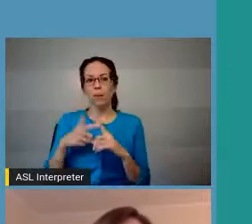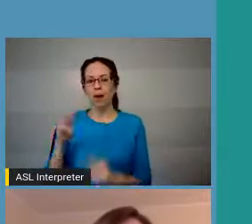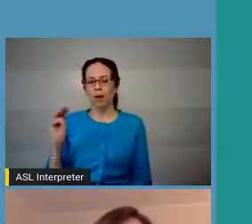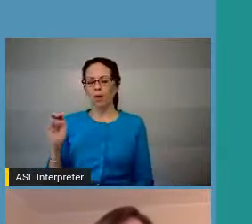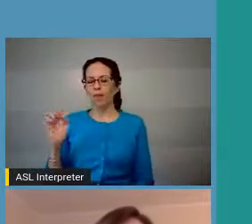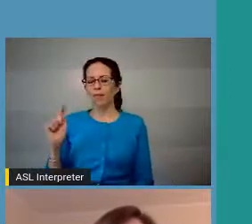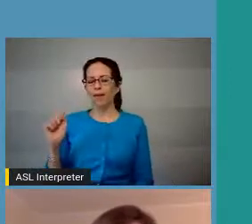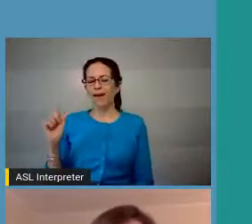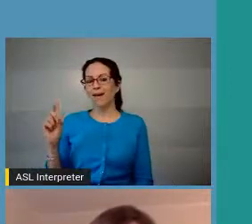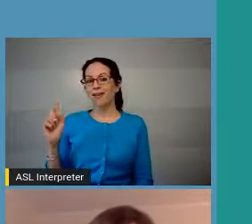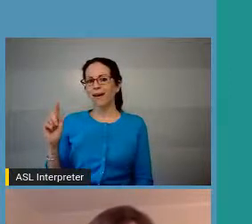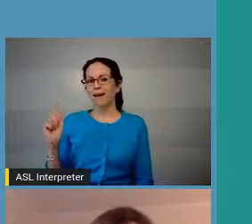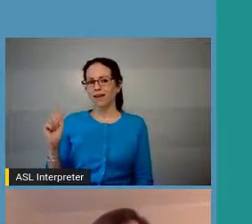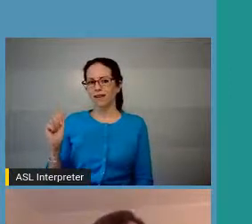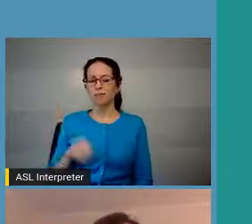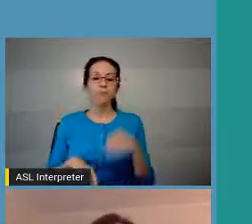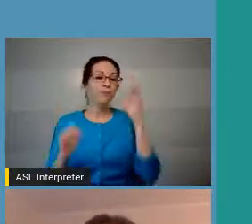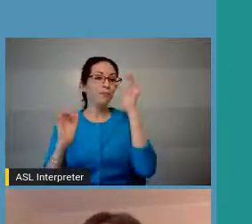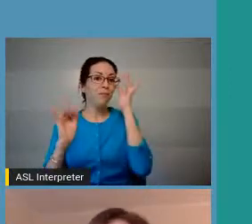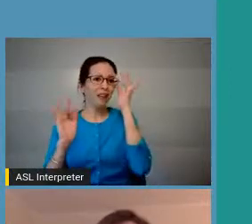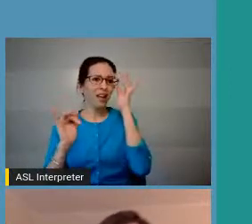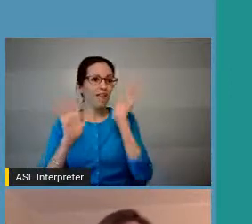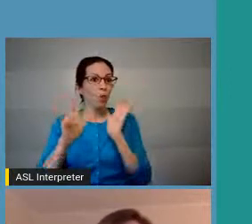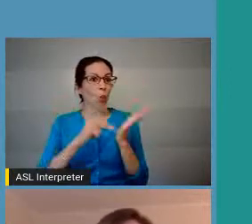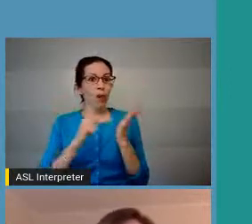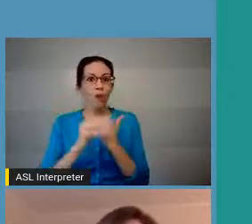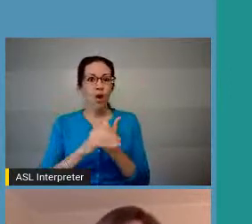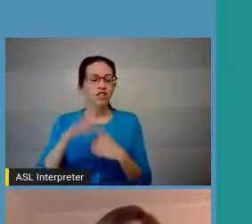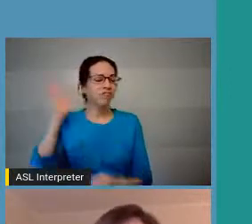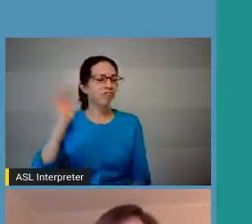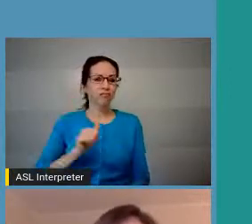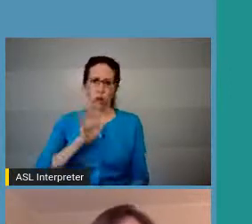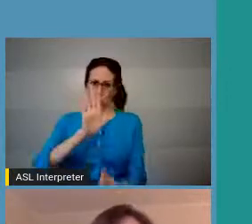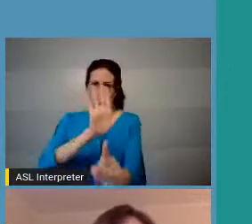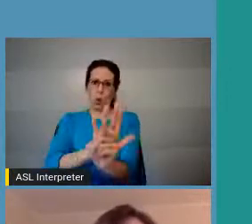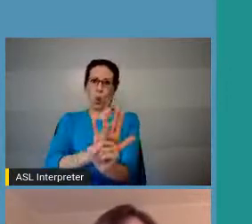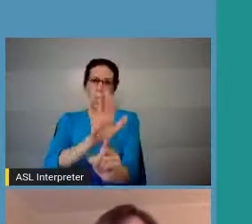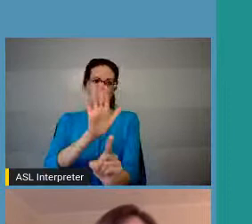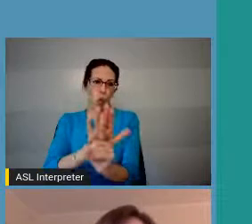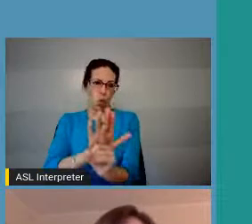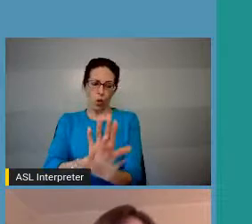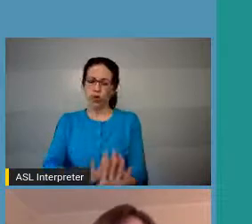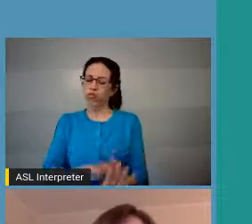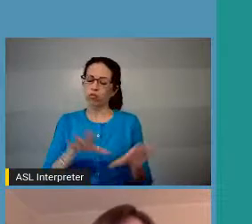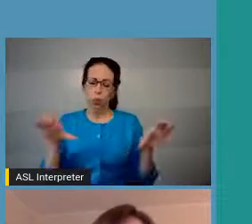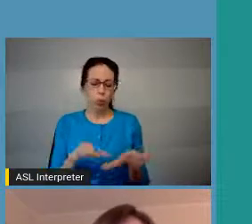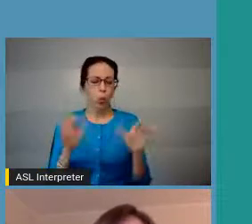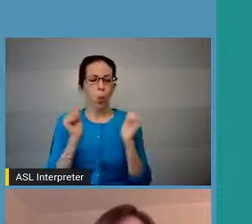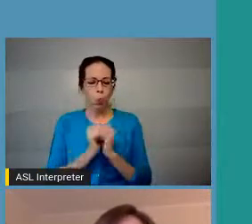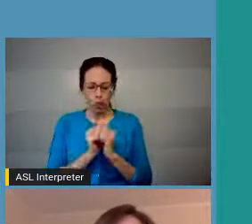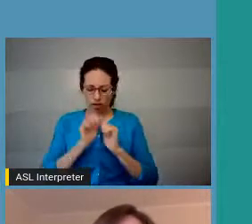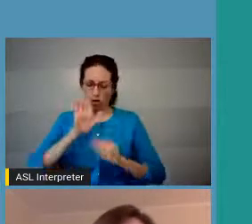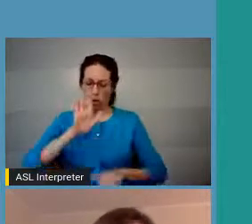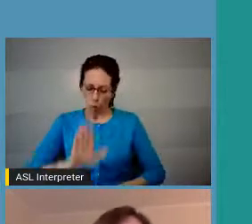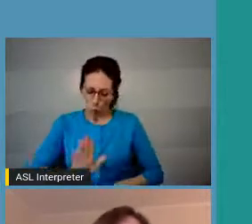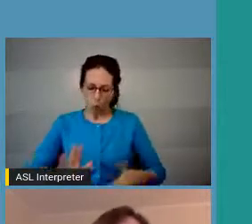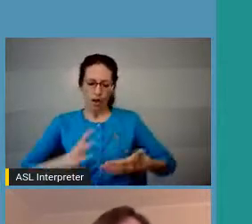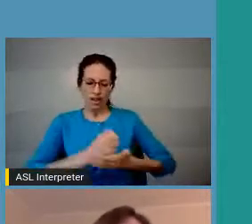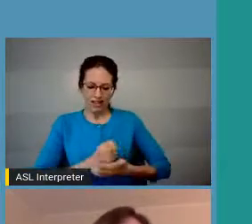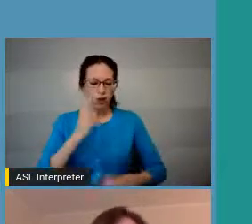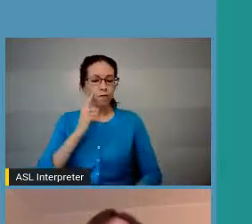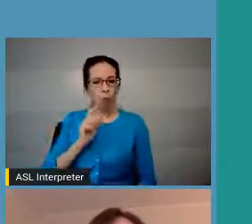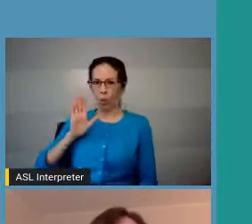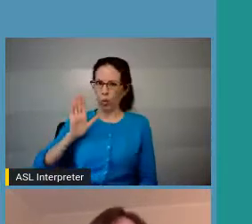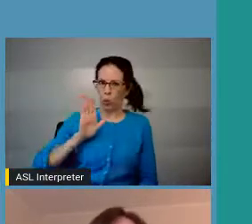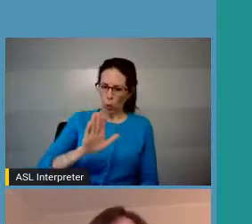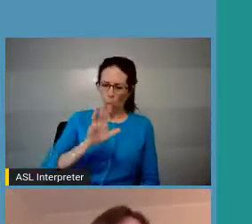this project is entirely your own, it is just something you're doing with your collections for your website and your audience,